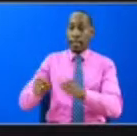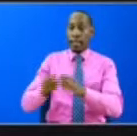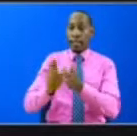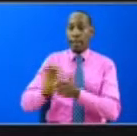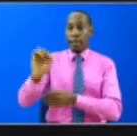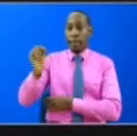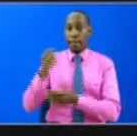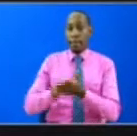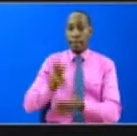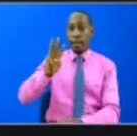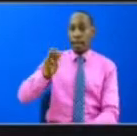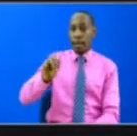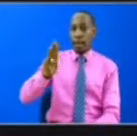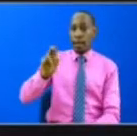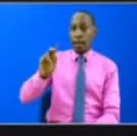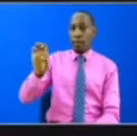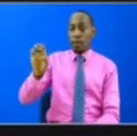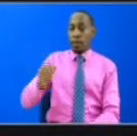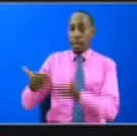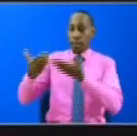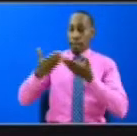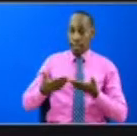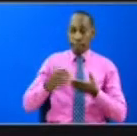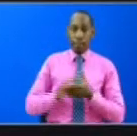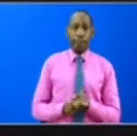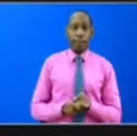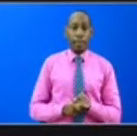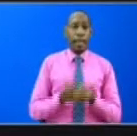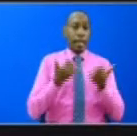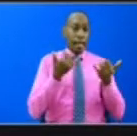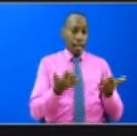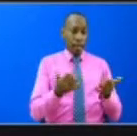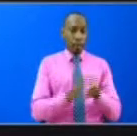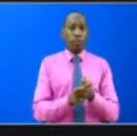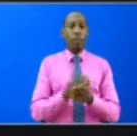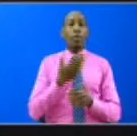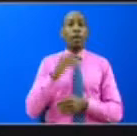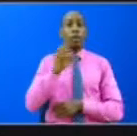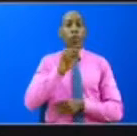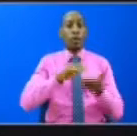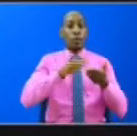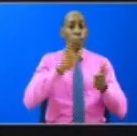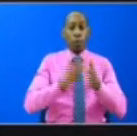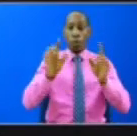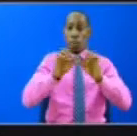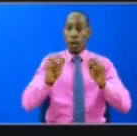fifth Mwaure David has stipulated. Na hapo basi ndio nitaingia Justina,